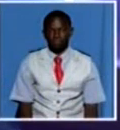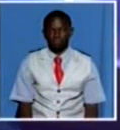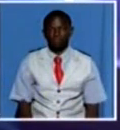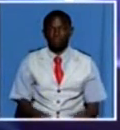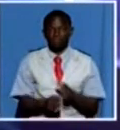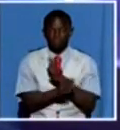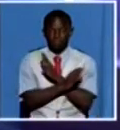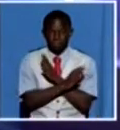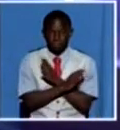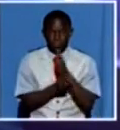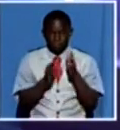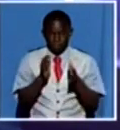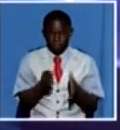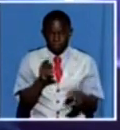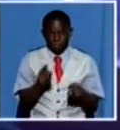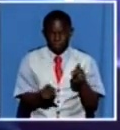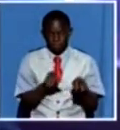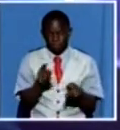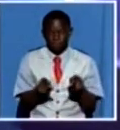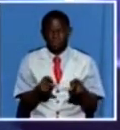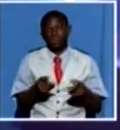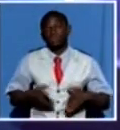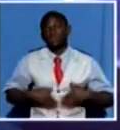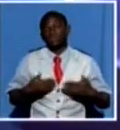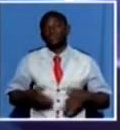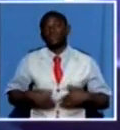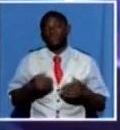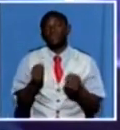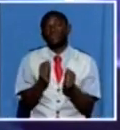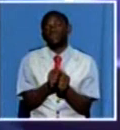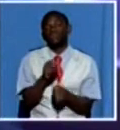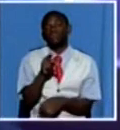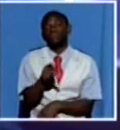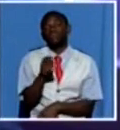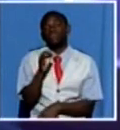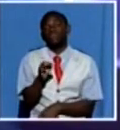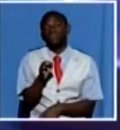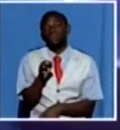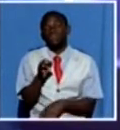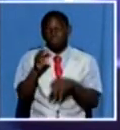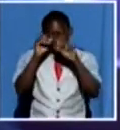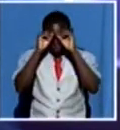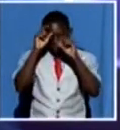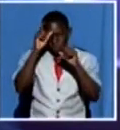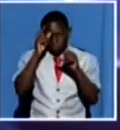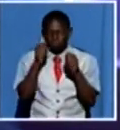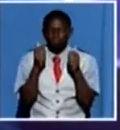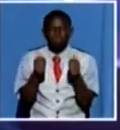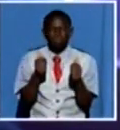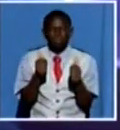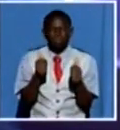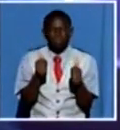are very much happy with the leadership of Patriotic Front under President Lungu, because we are responding to the cries of the